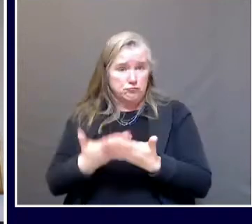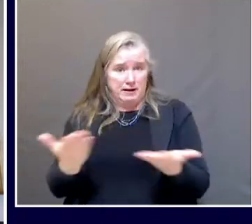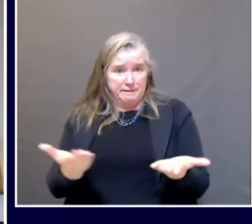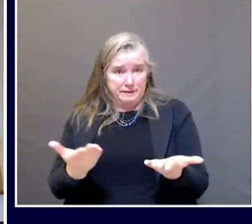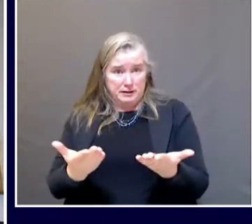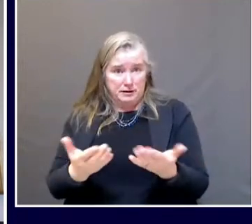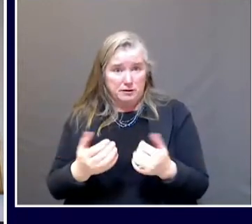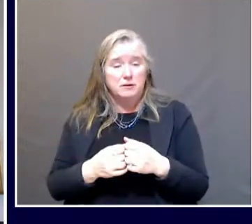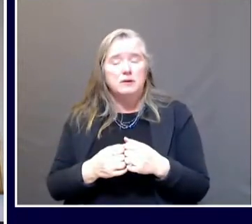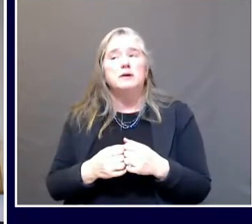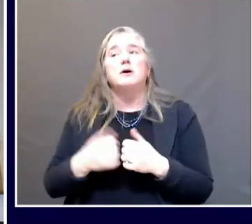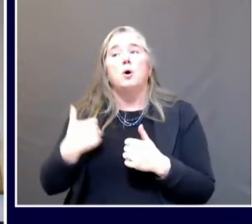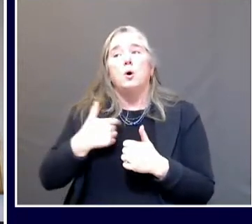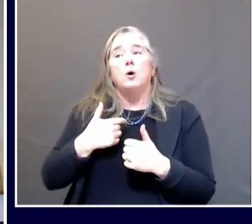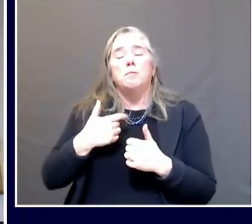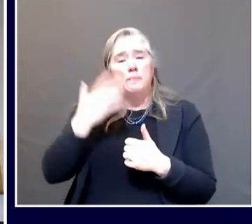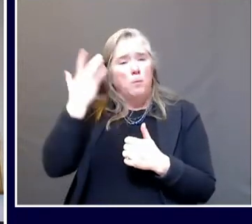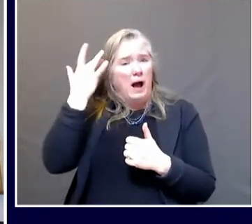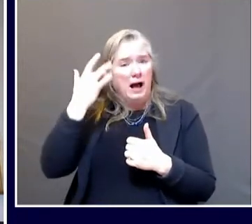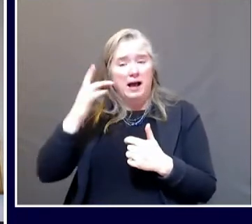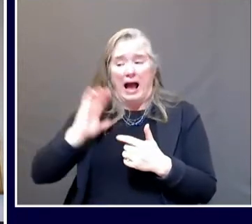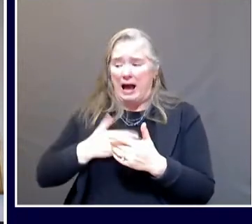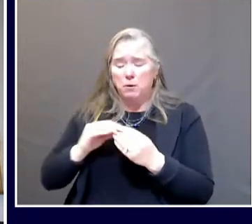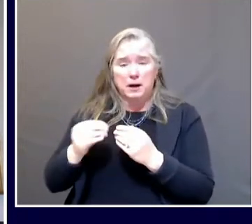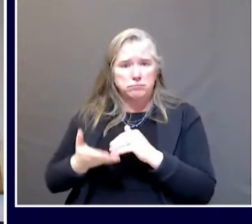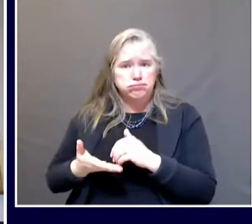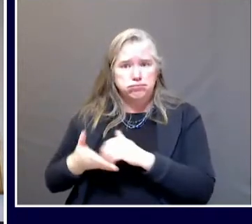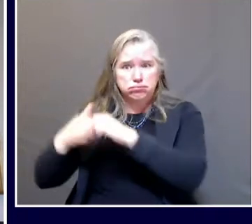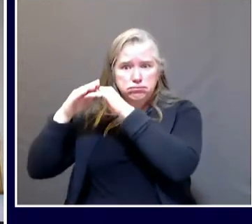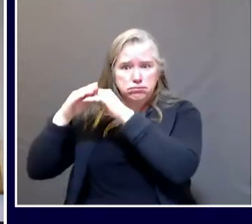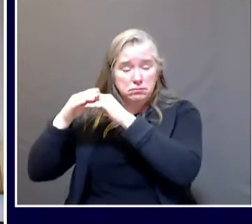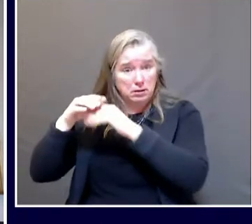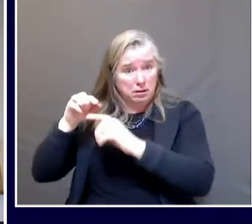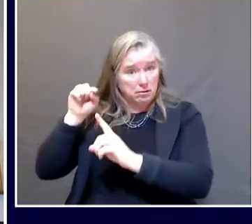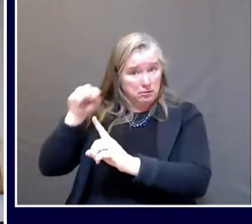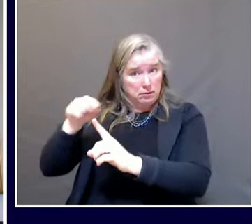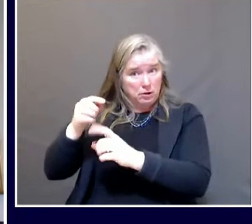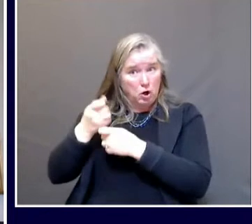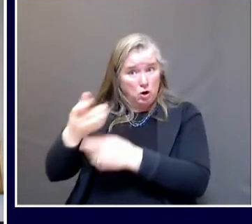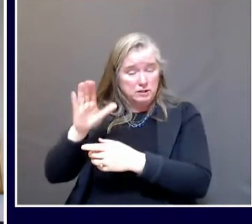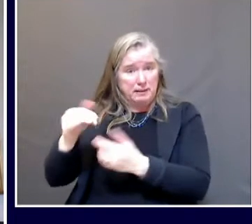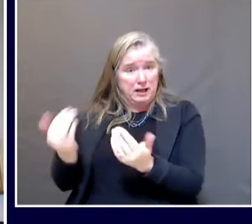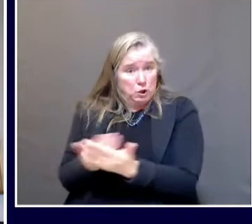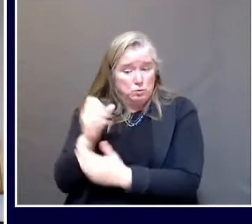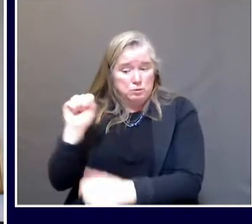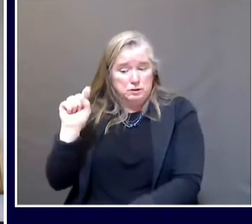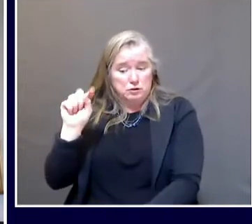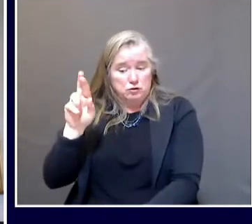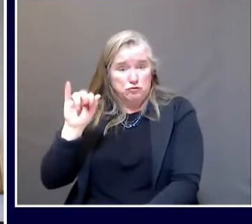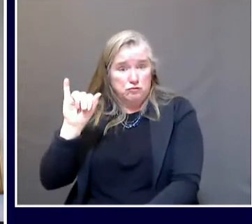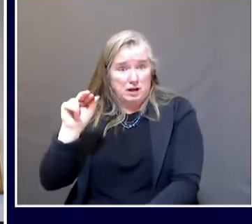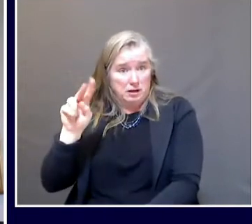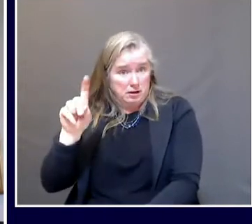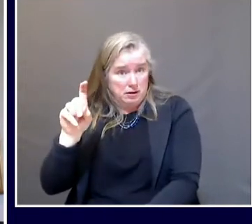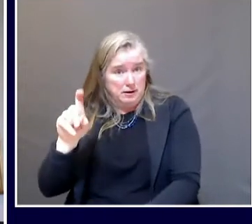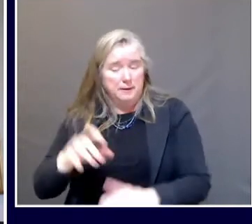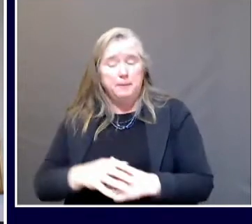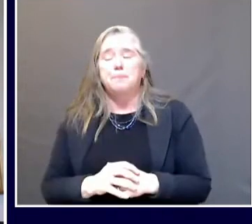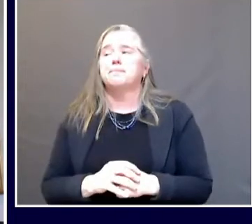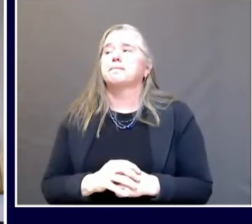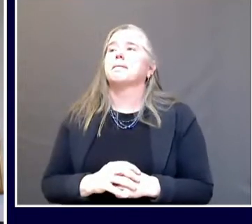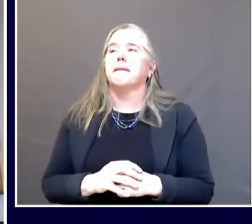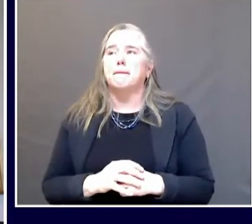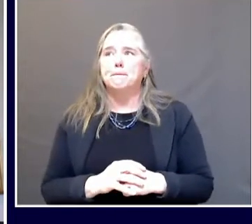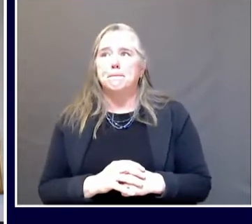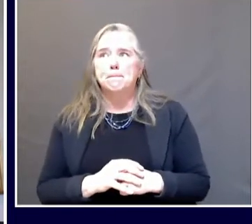increase in cases we've seen in the last few weeks? So, Caitlin, what we know is what we can test for and look for. And we are sending